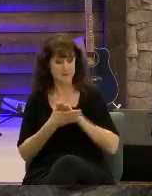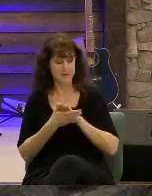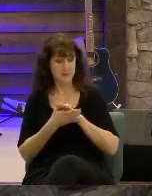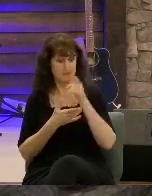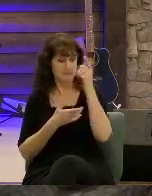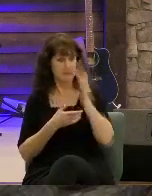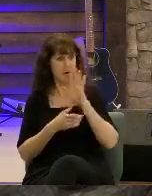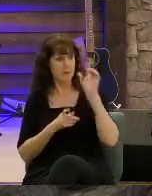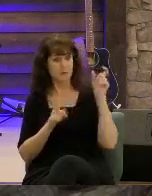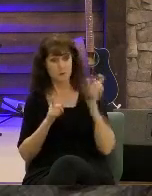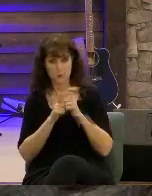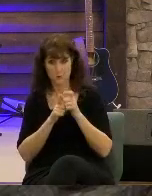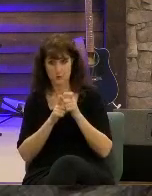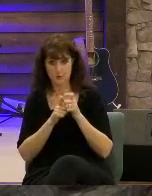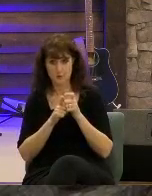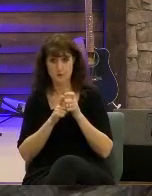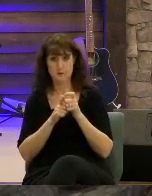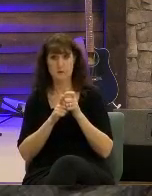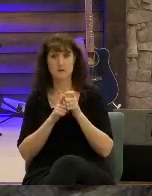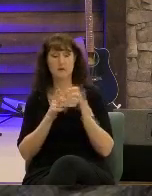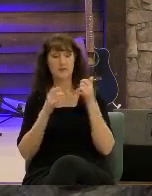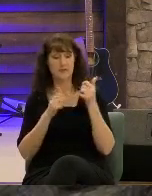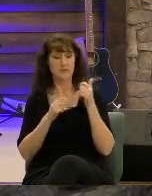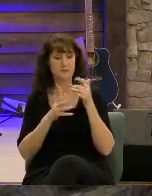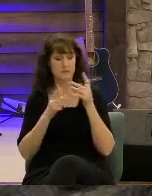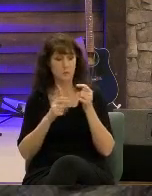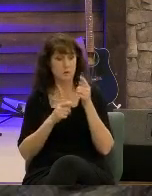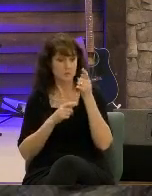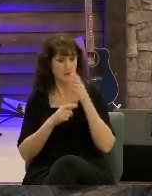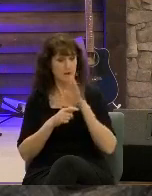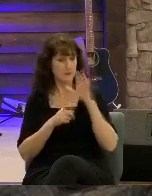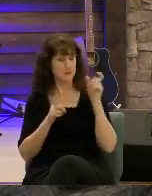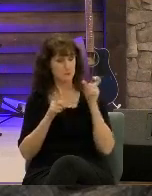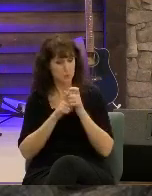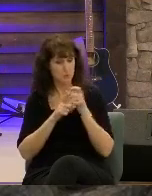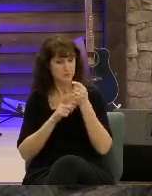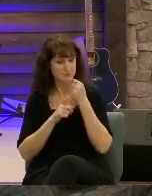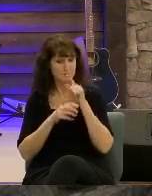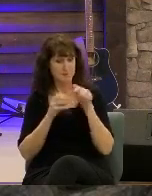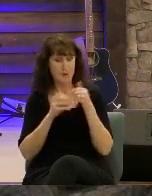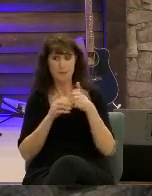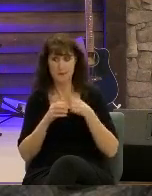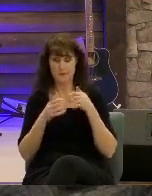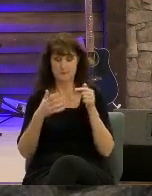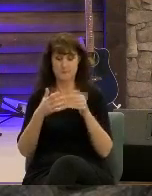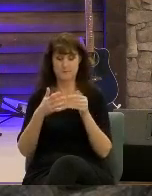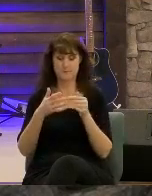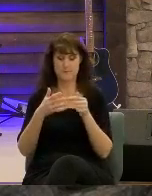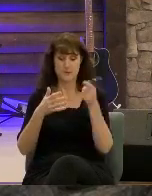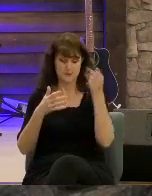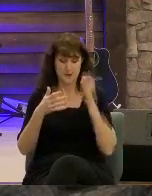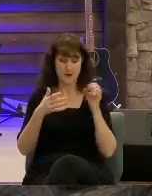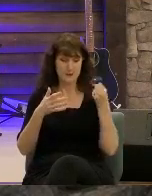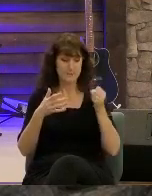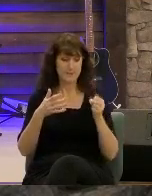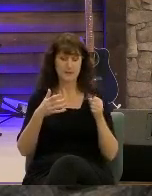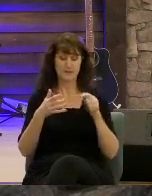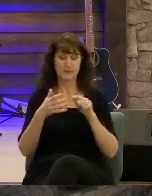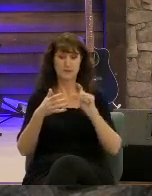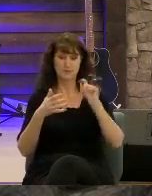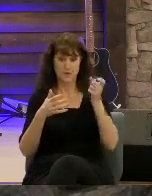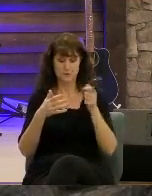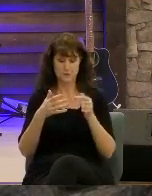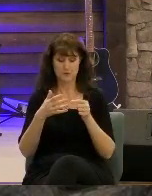the Word of God says about me. I can trust that God's Word is holy and that I can trust that God can make these